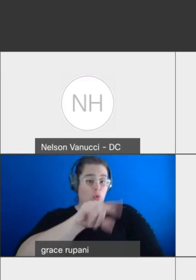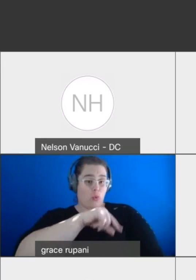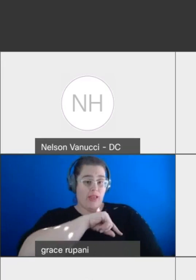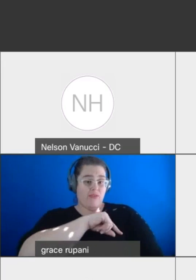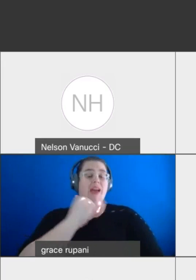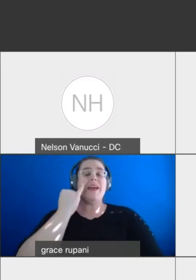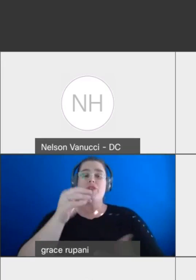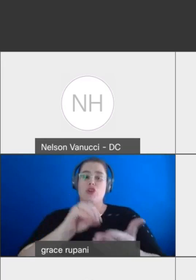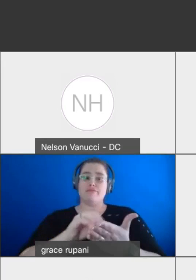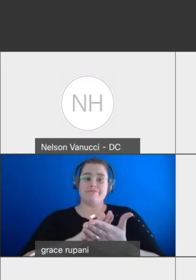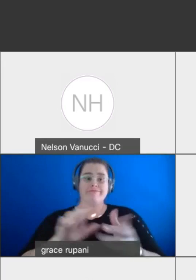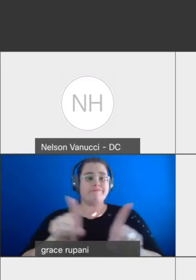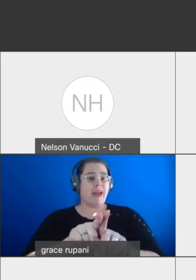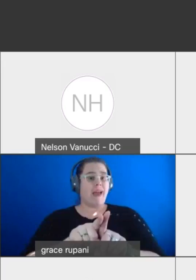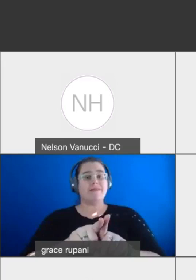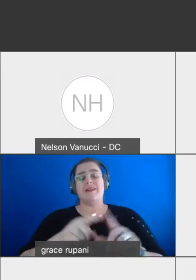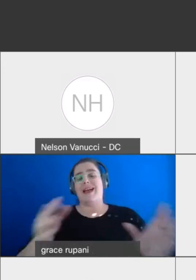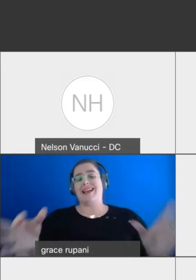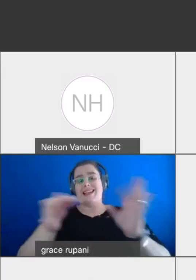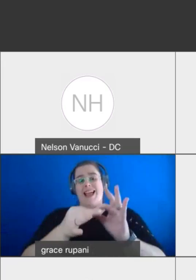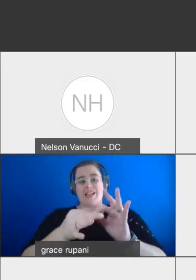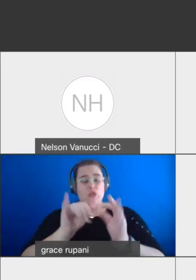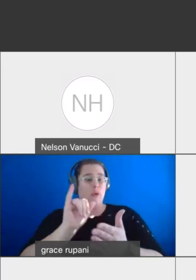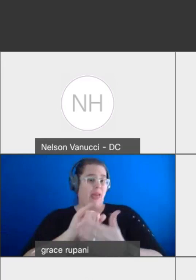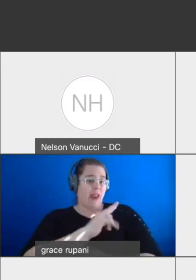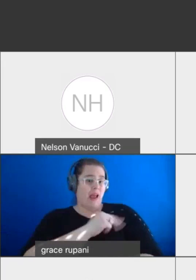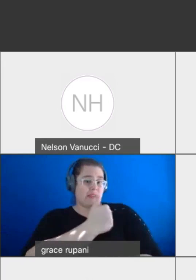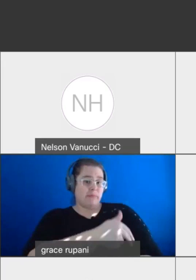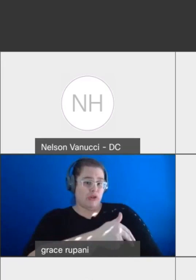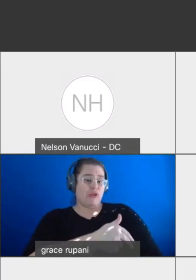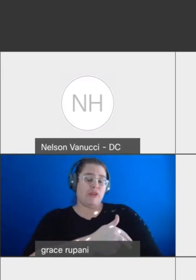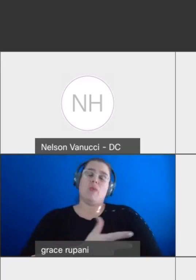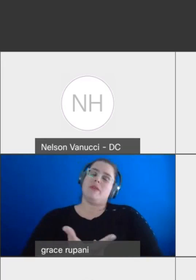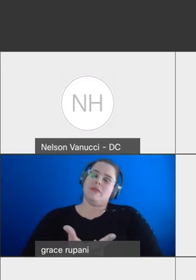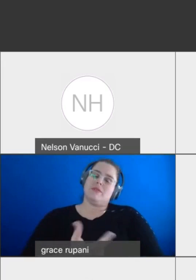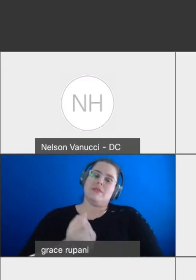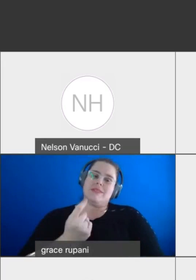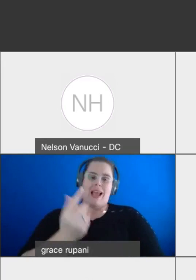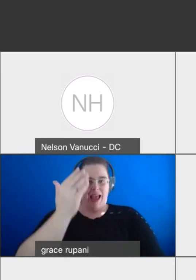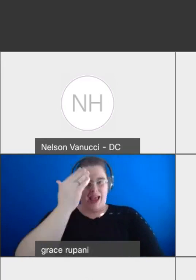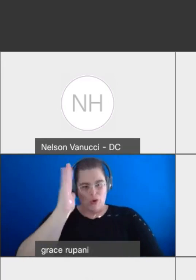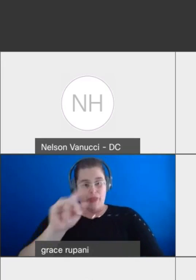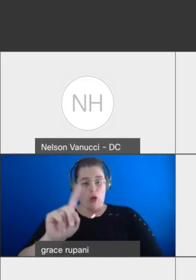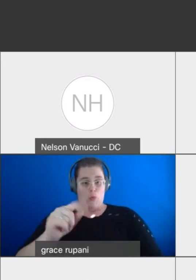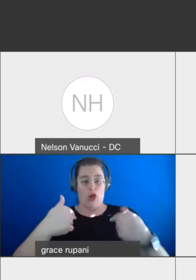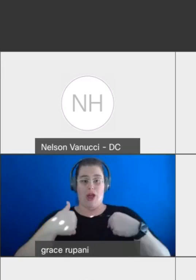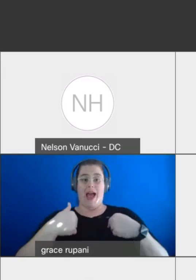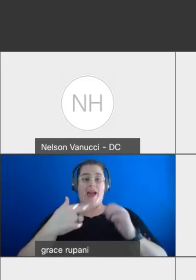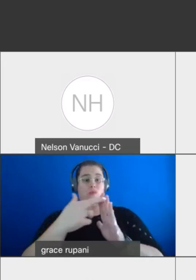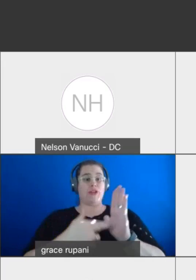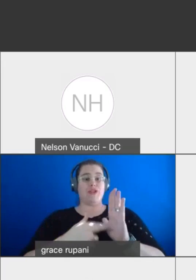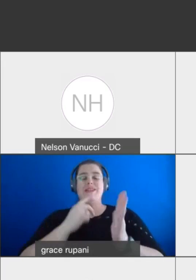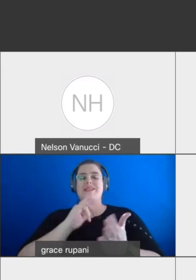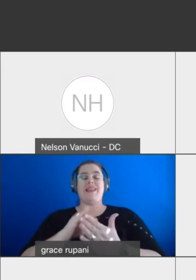a connected to that hospital, which I know where I registered, it was if you'd been there in the last